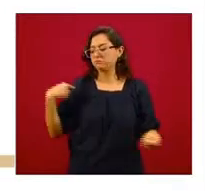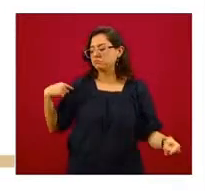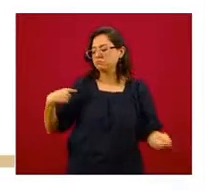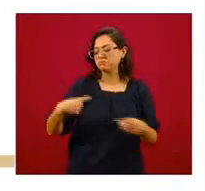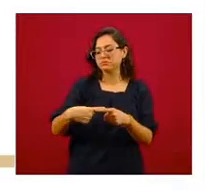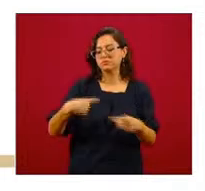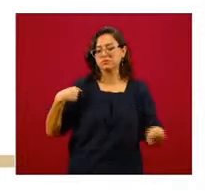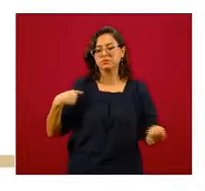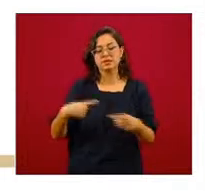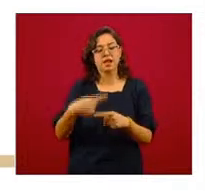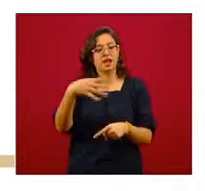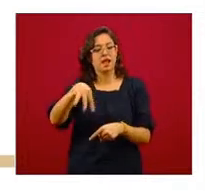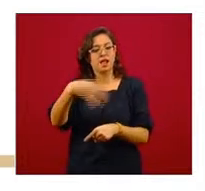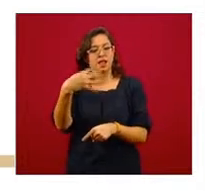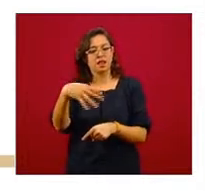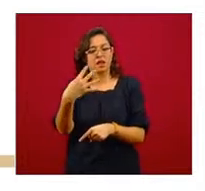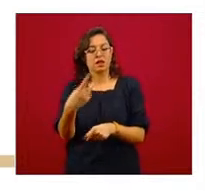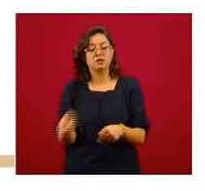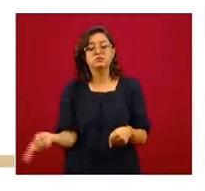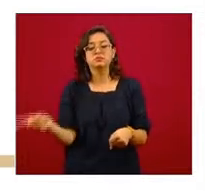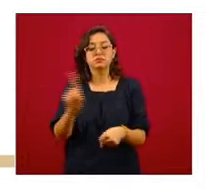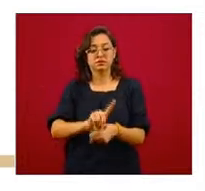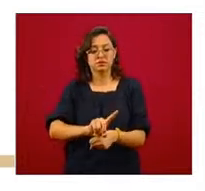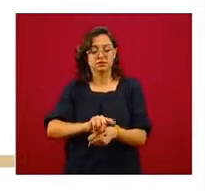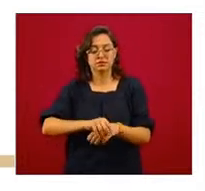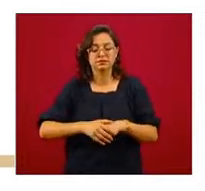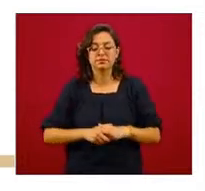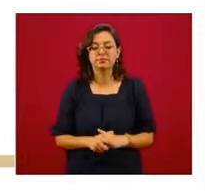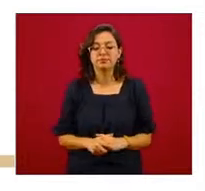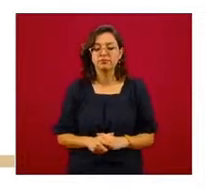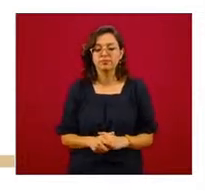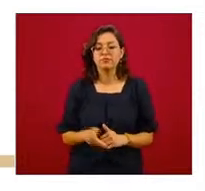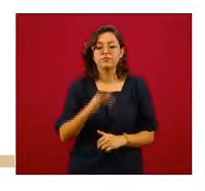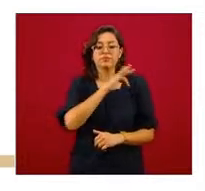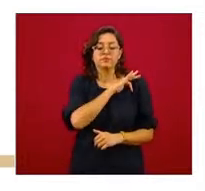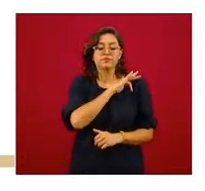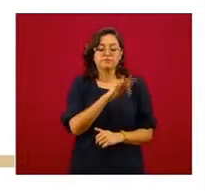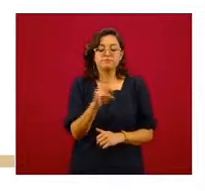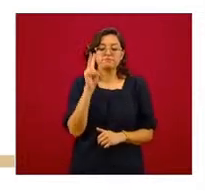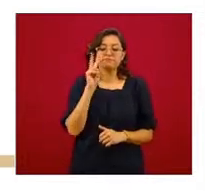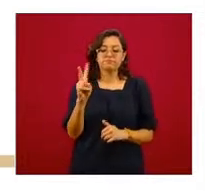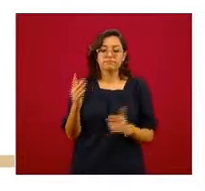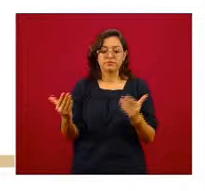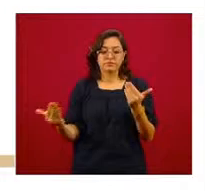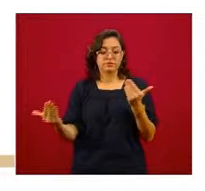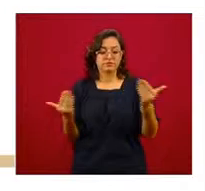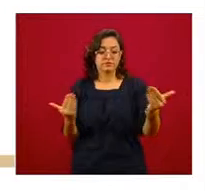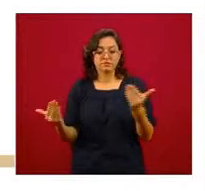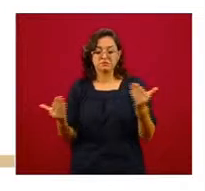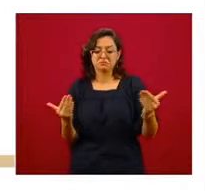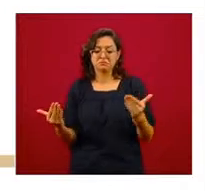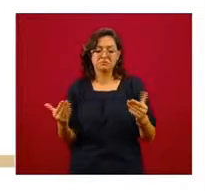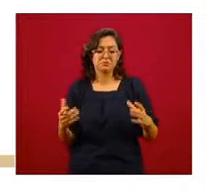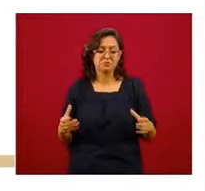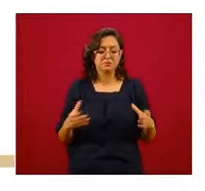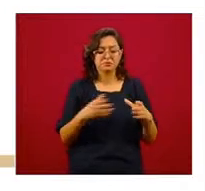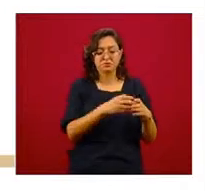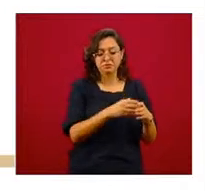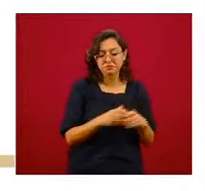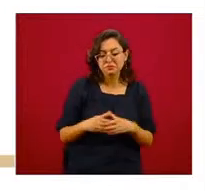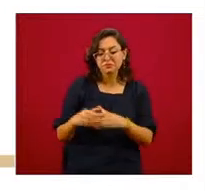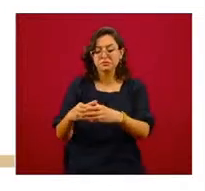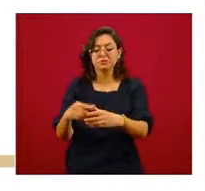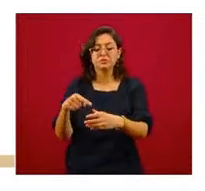19,015 persons presented symptoms in the past 2 weeks. You should notice that less than